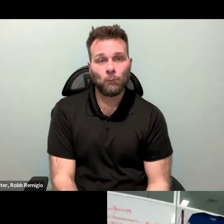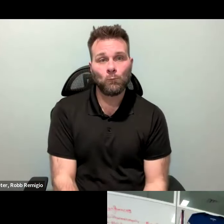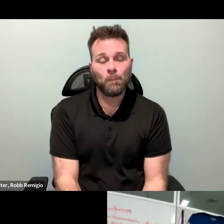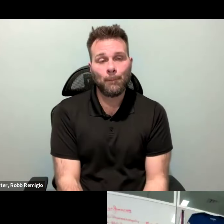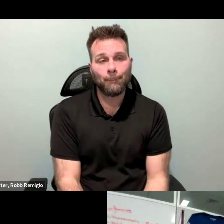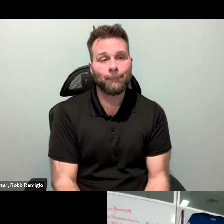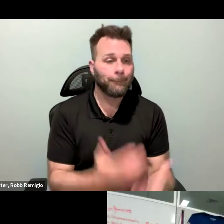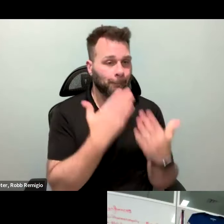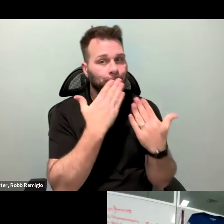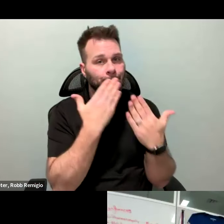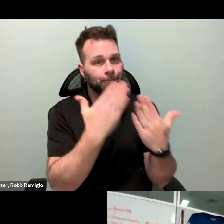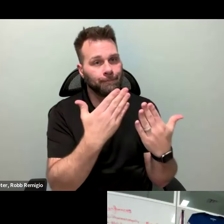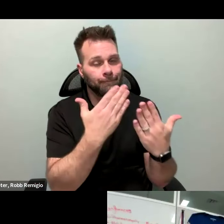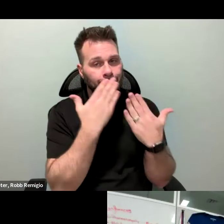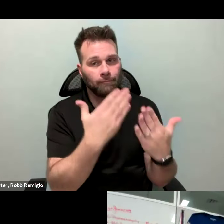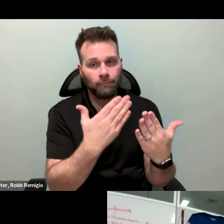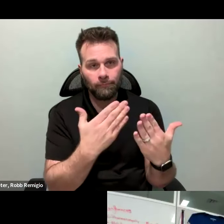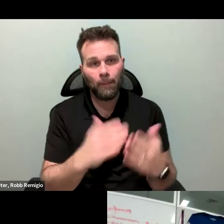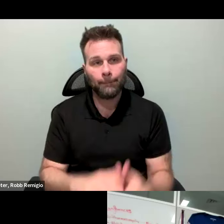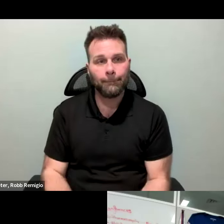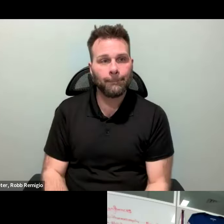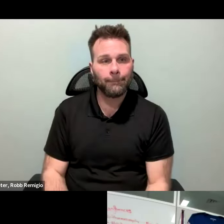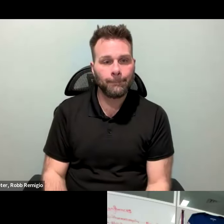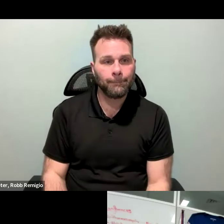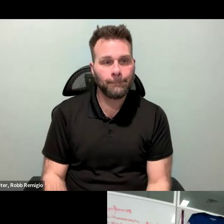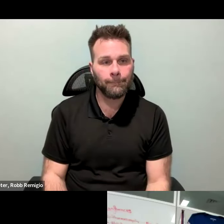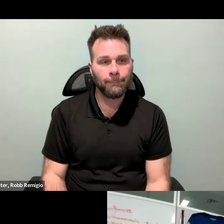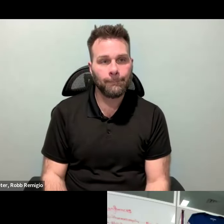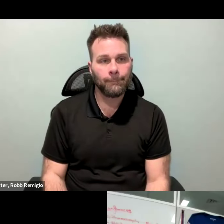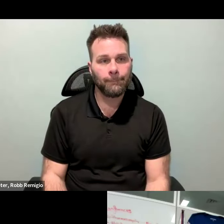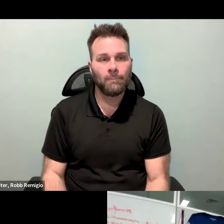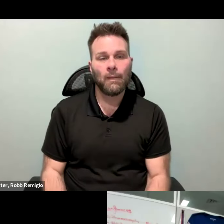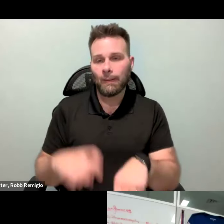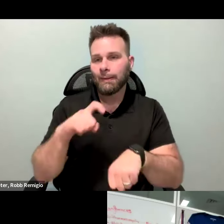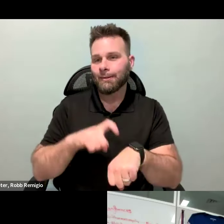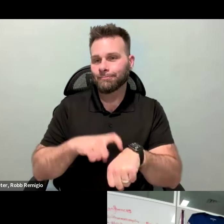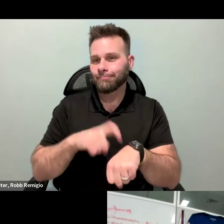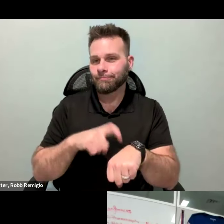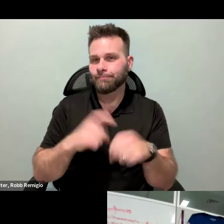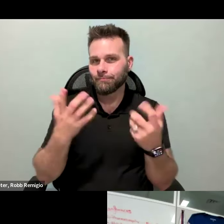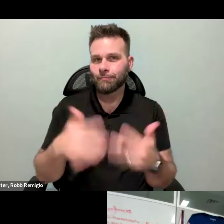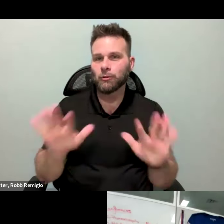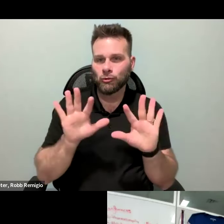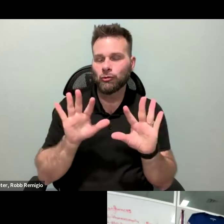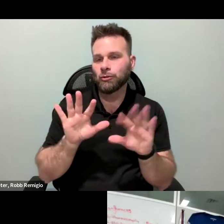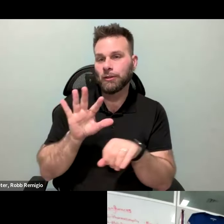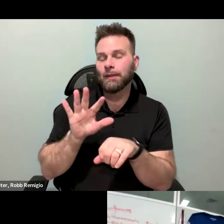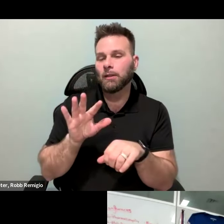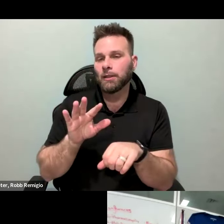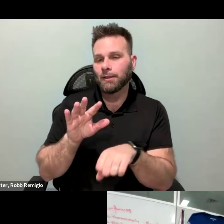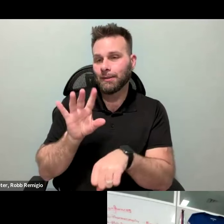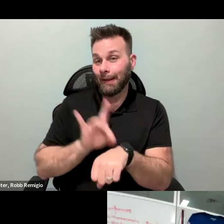Thank you. Thank you so much. I think in the interest of time, we do have to let the interpreters go at 8:30.